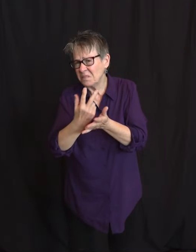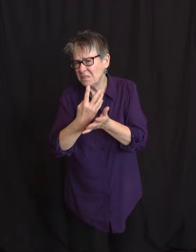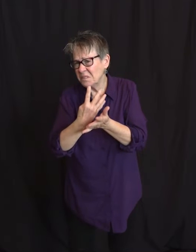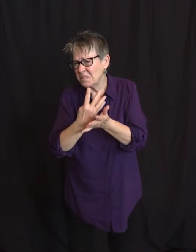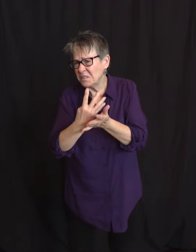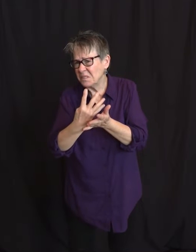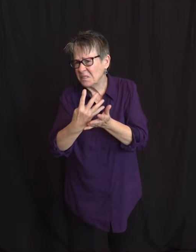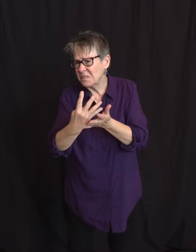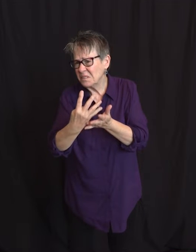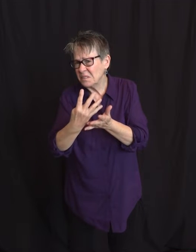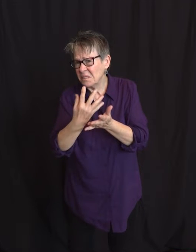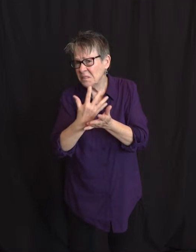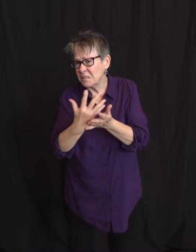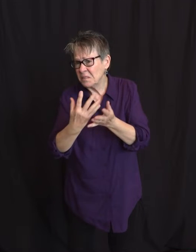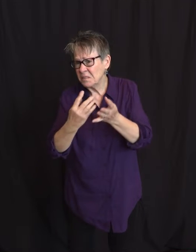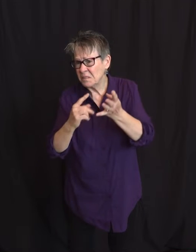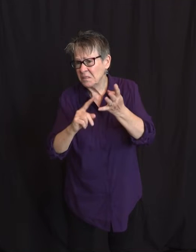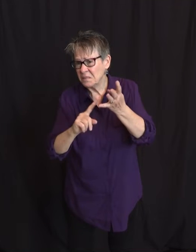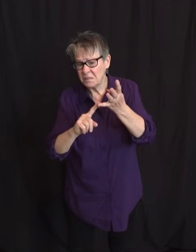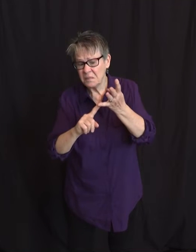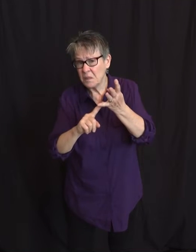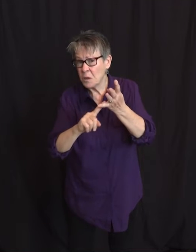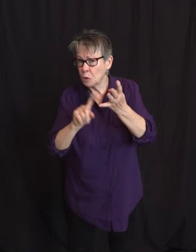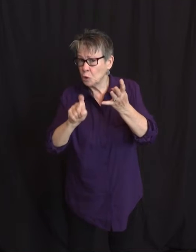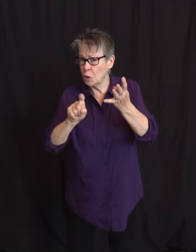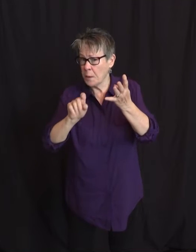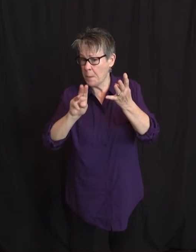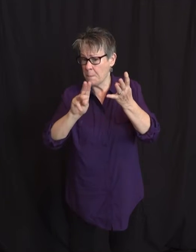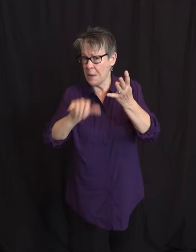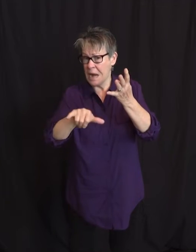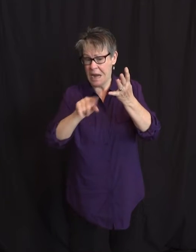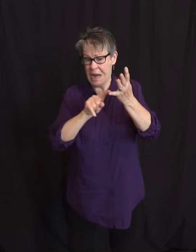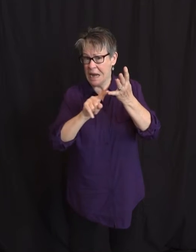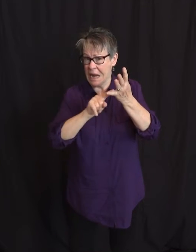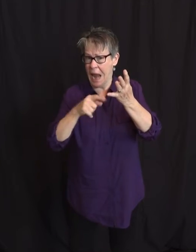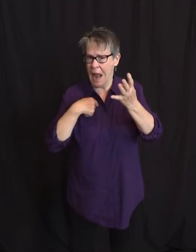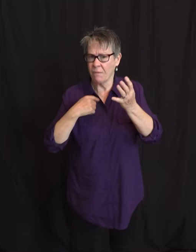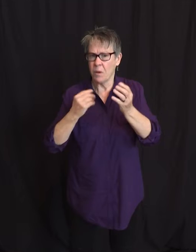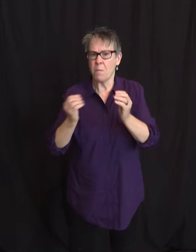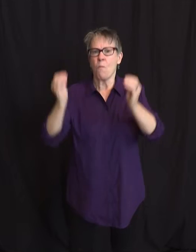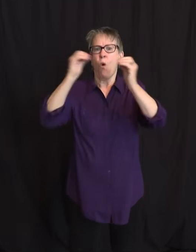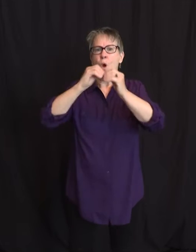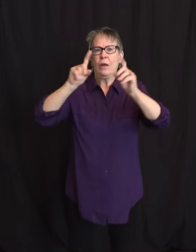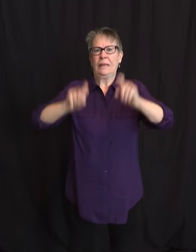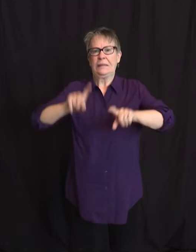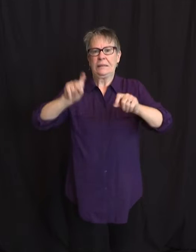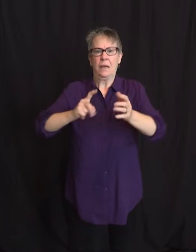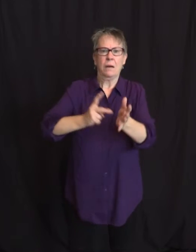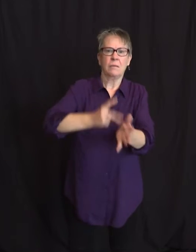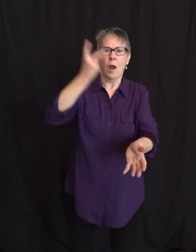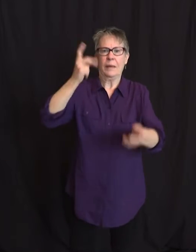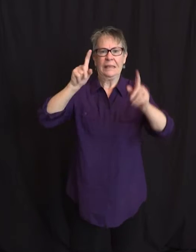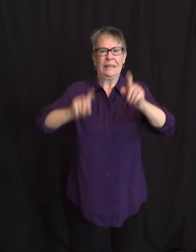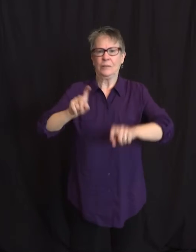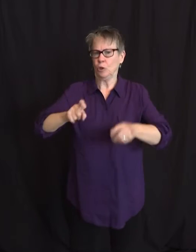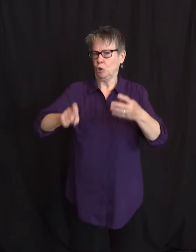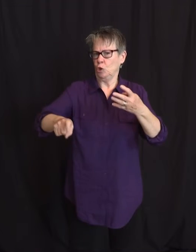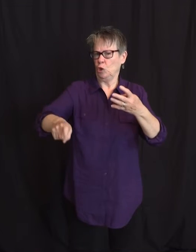May. So that's basically 5 weeks from now. To put that on